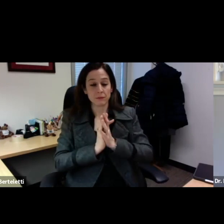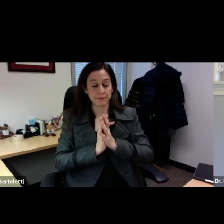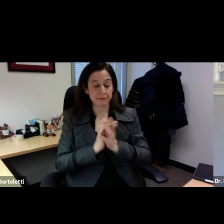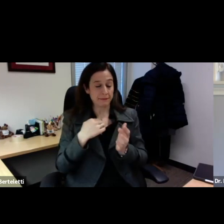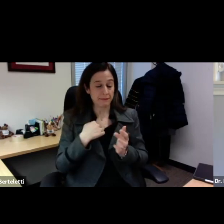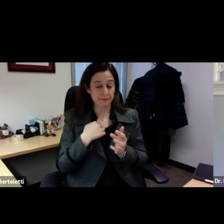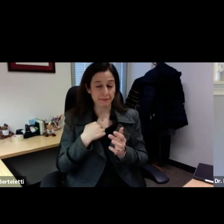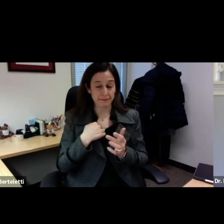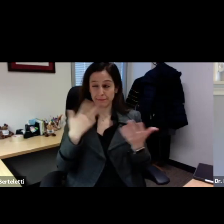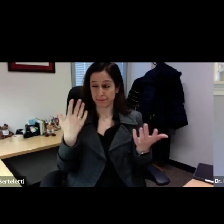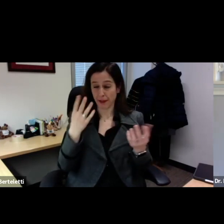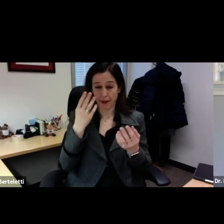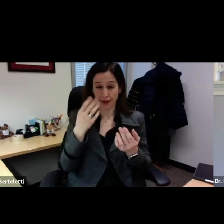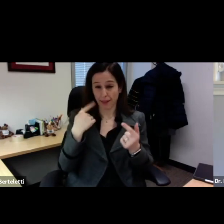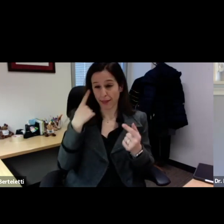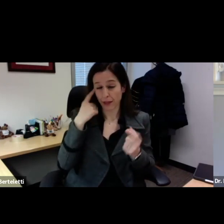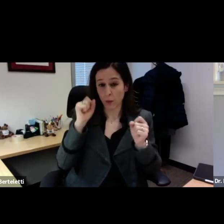Okay.